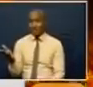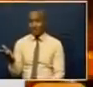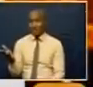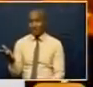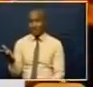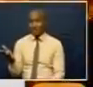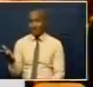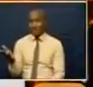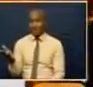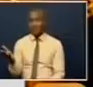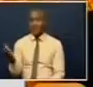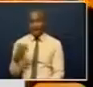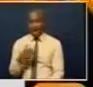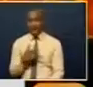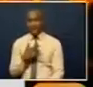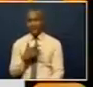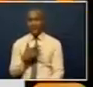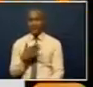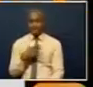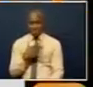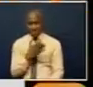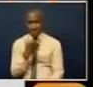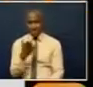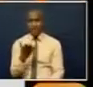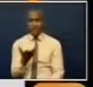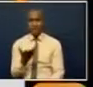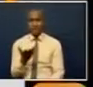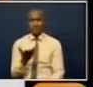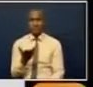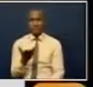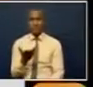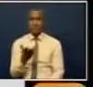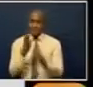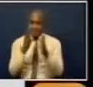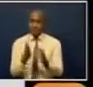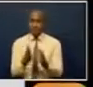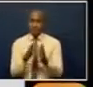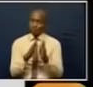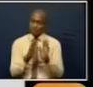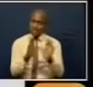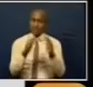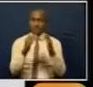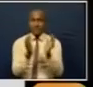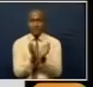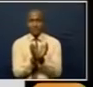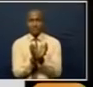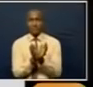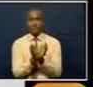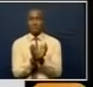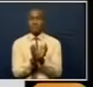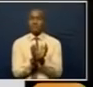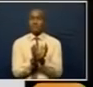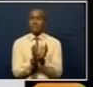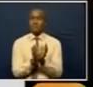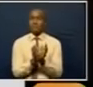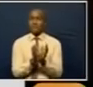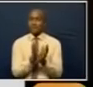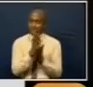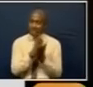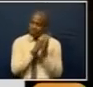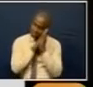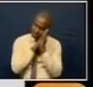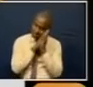Yeah, not. I fear. You know, I fear to think someone was sleeping, a family there, and you know, kids who are, you know, went early to bed because they're